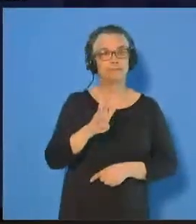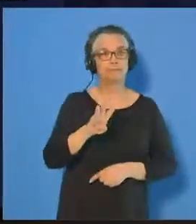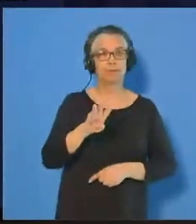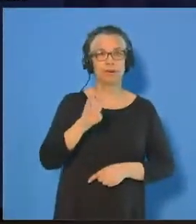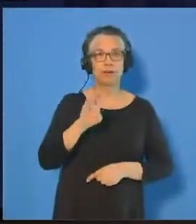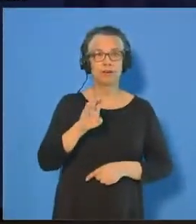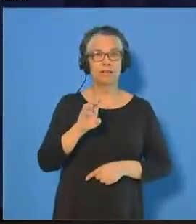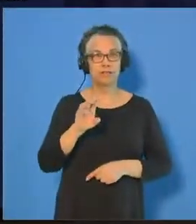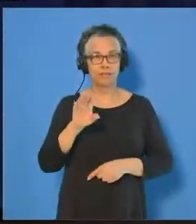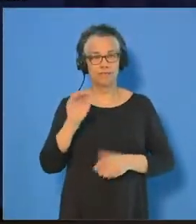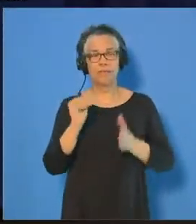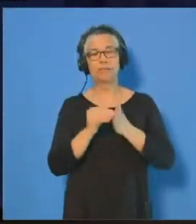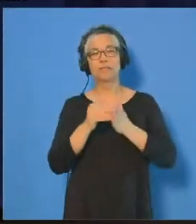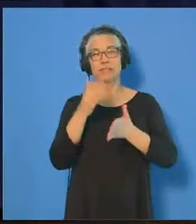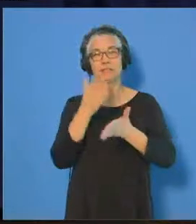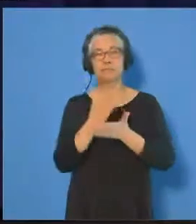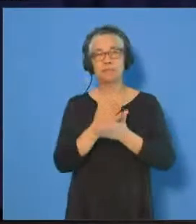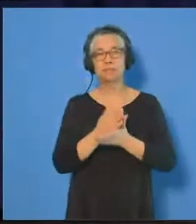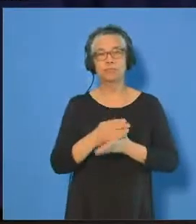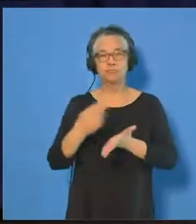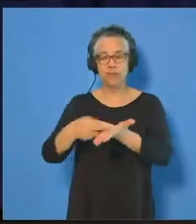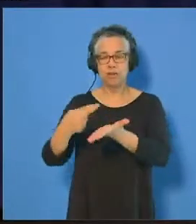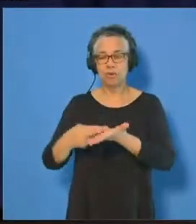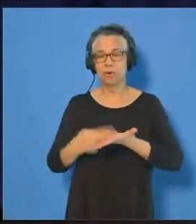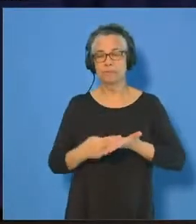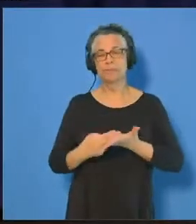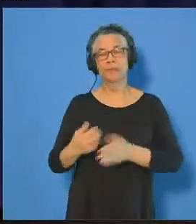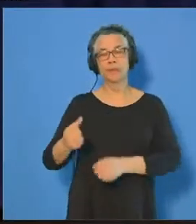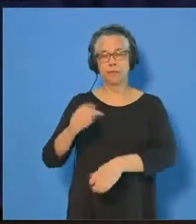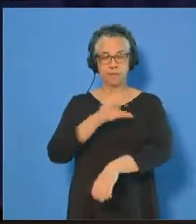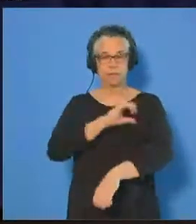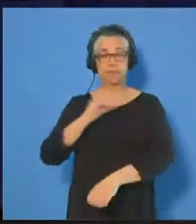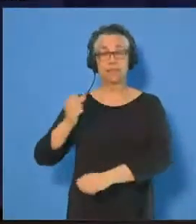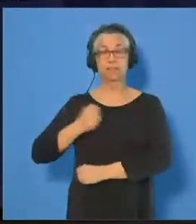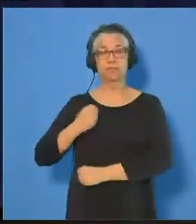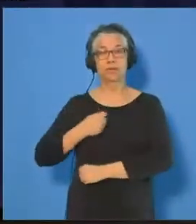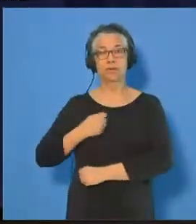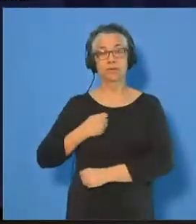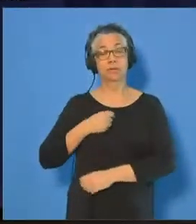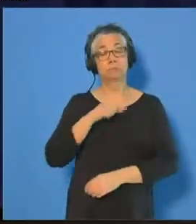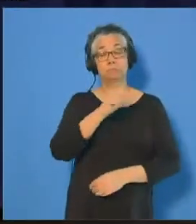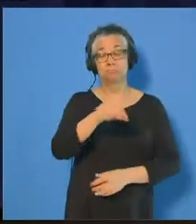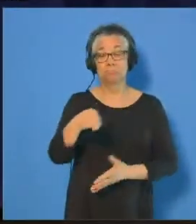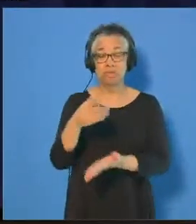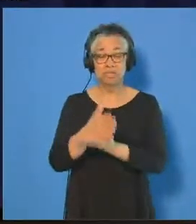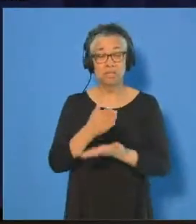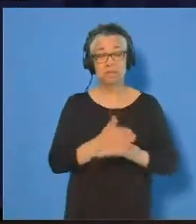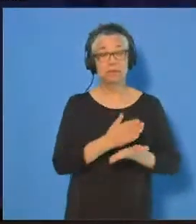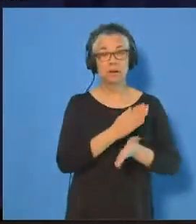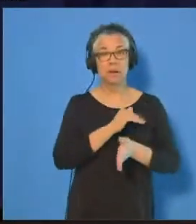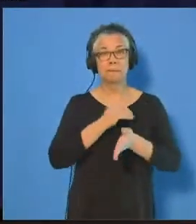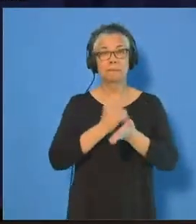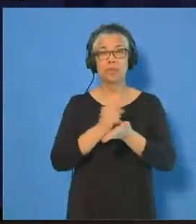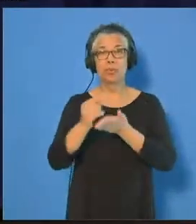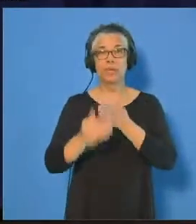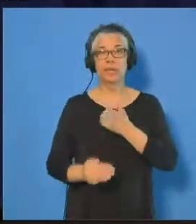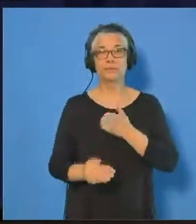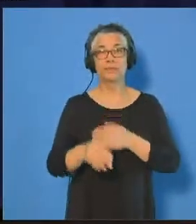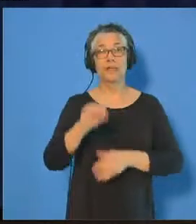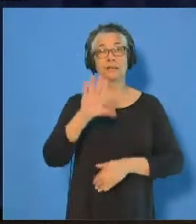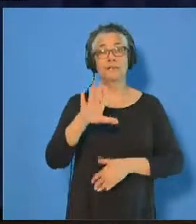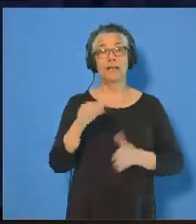and the Royal Bermuda Regiment at the community advisory points. This includes stops of this past weekend with